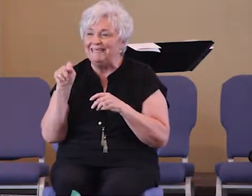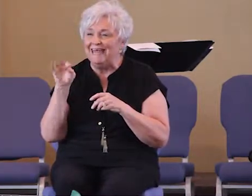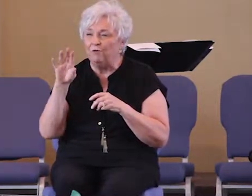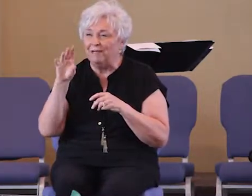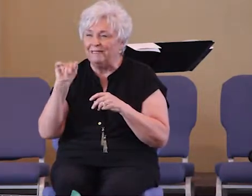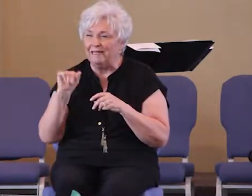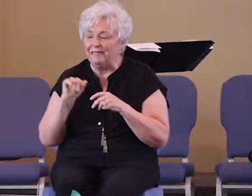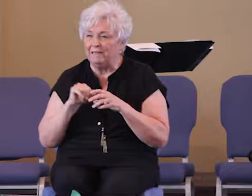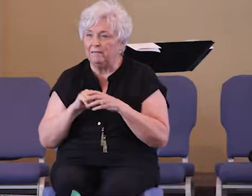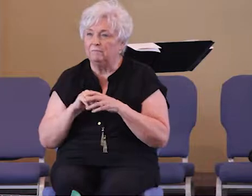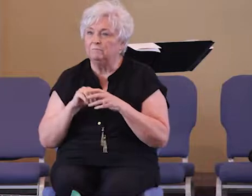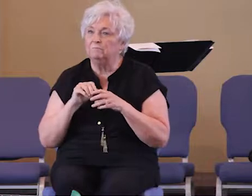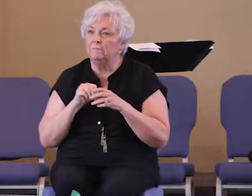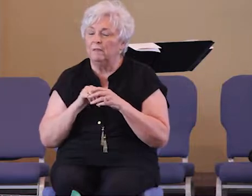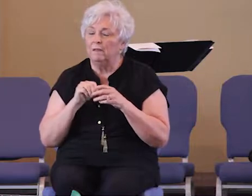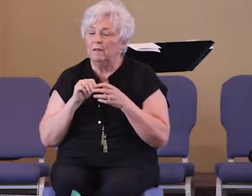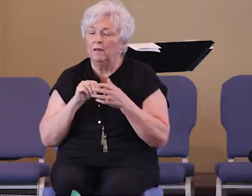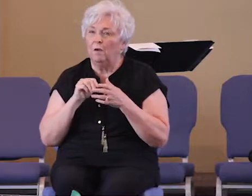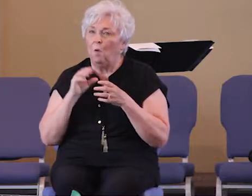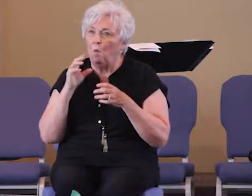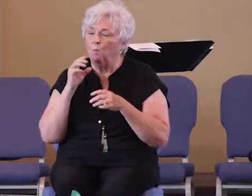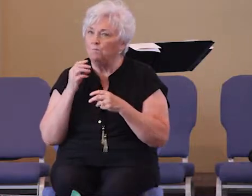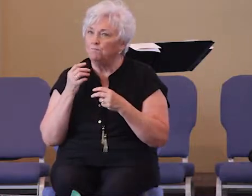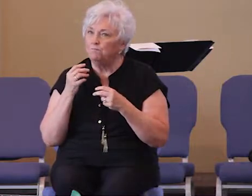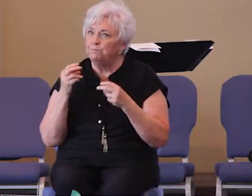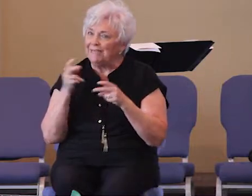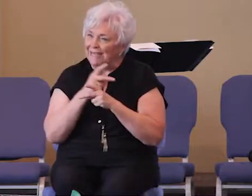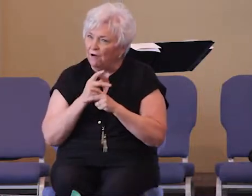Speak with integrity. Watch your tongue and speak with integrity.